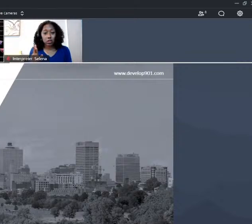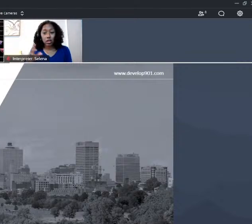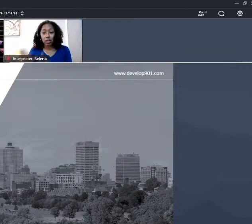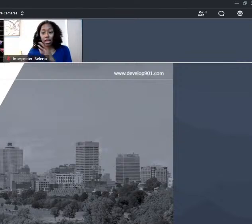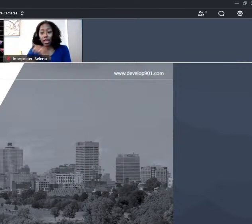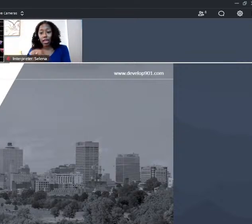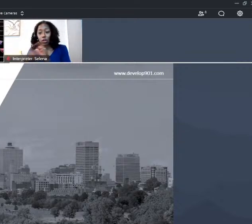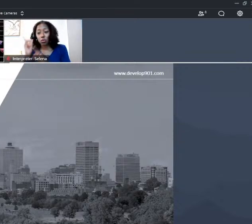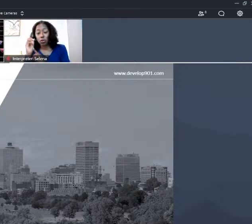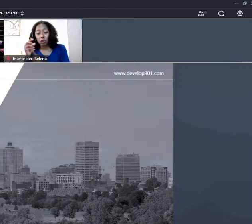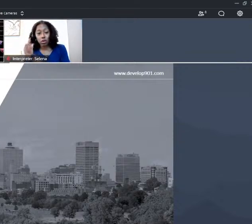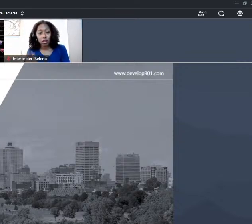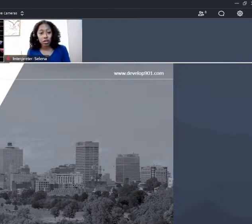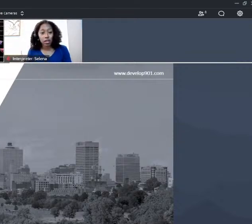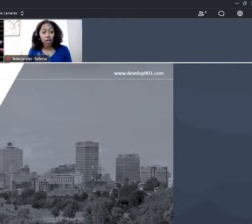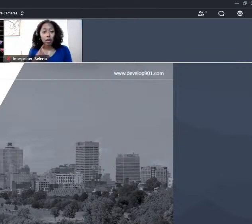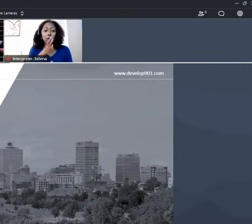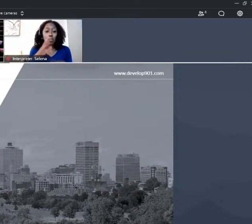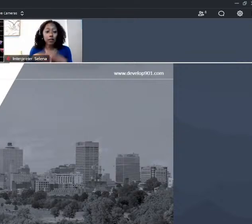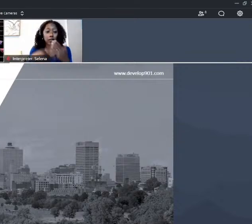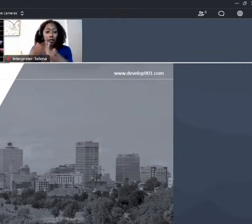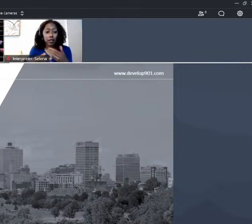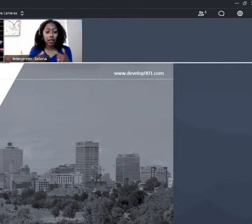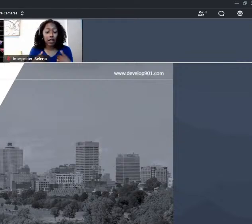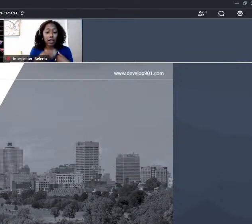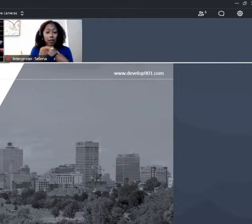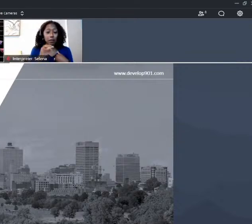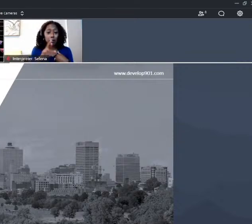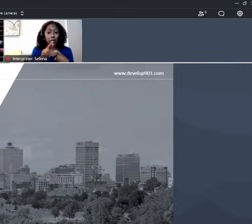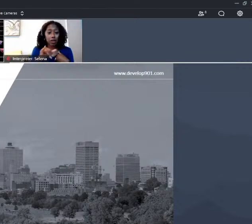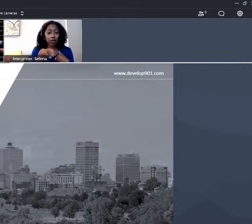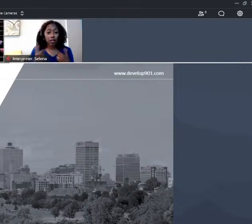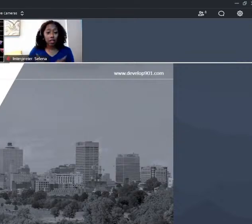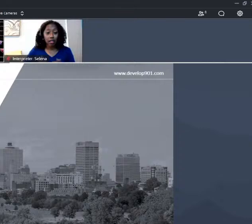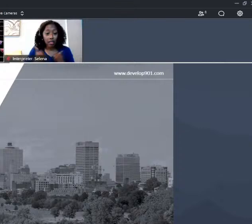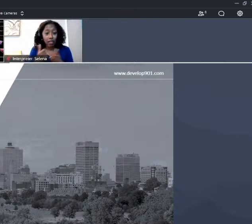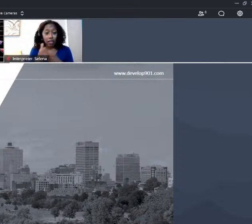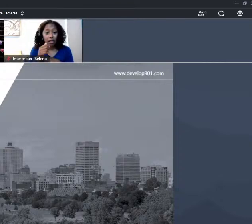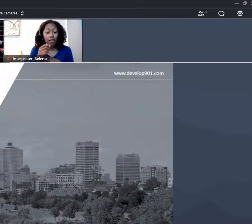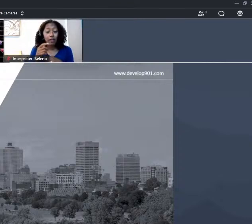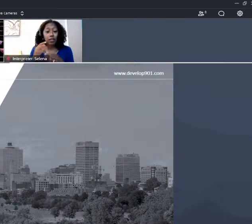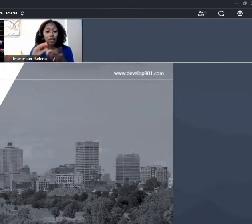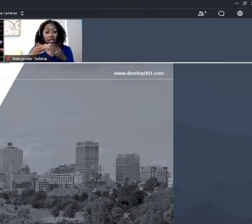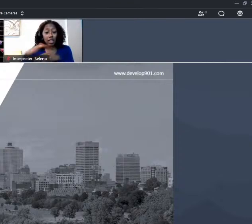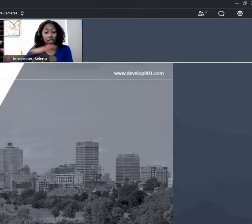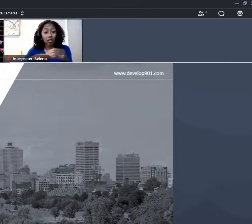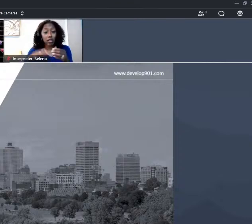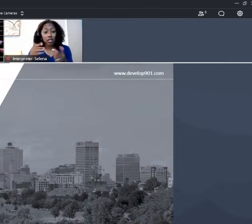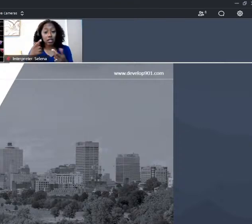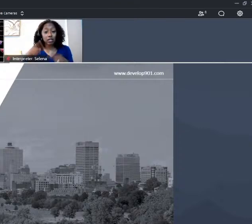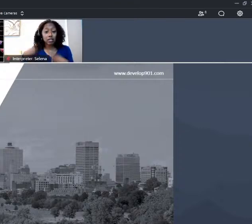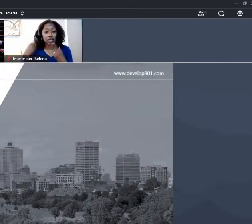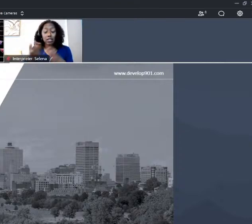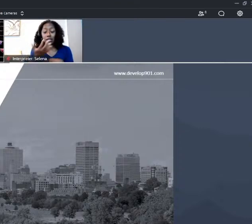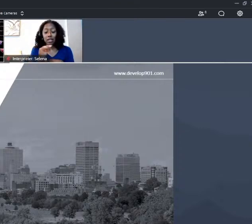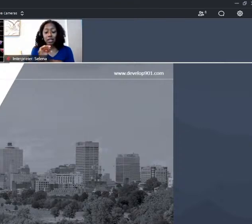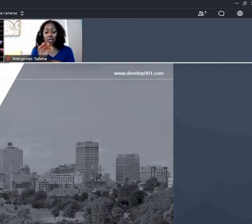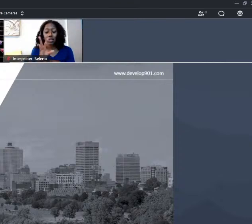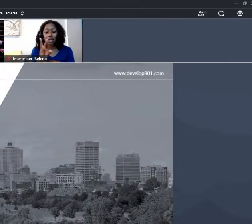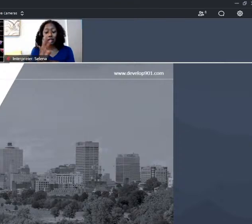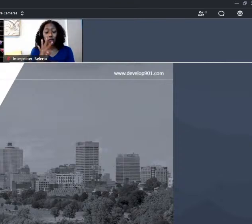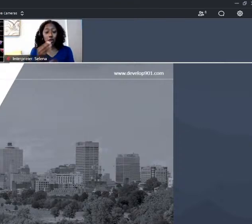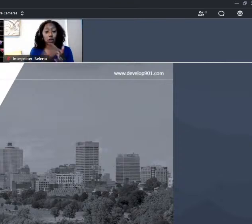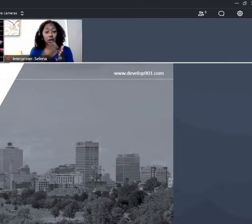I'll just be as fast as I can. Hi, I'm Mary Wilder. I've lived in the Valentine Evergreen neighborhood since 1974, bought my house